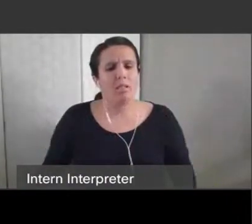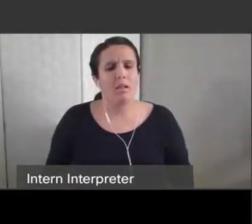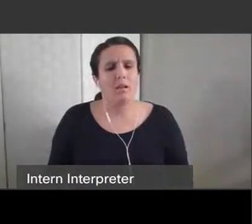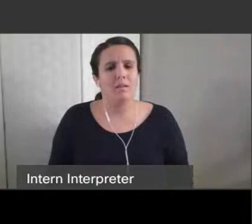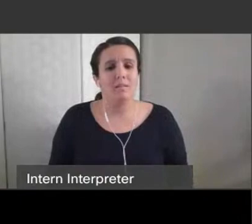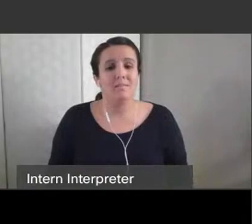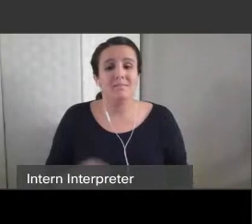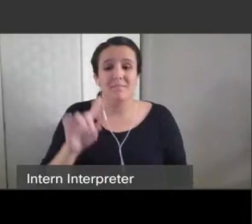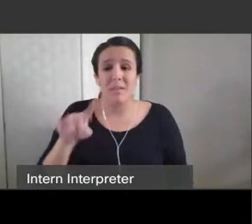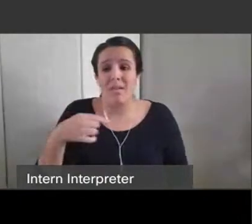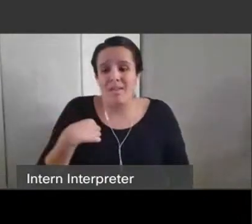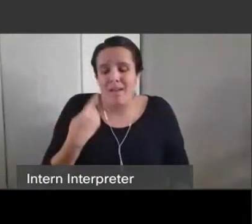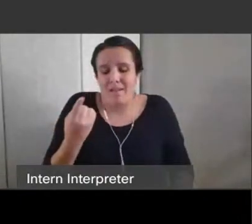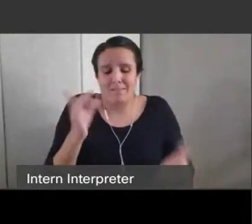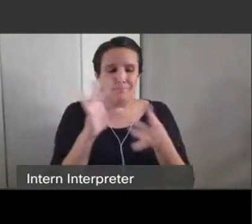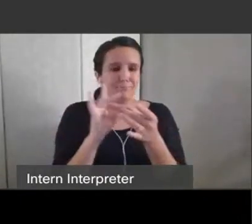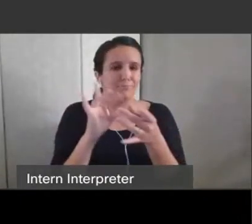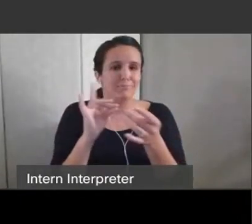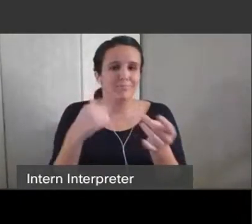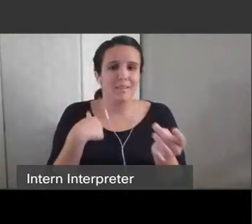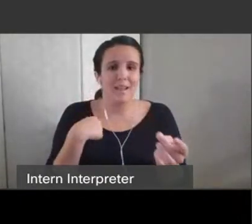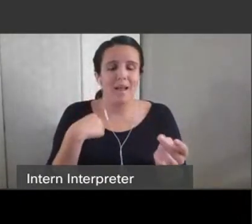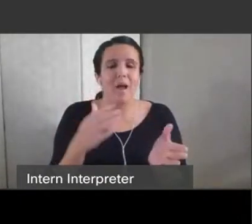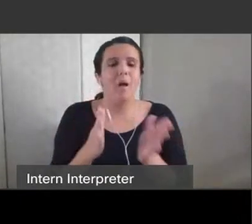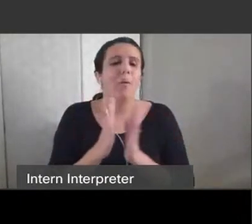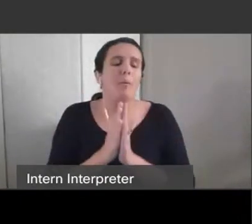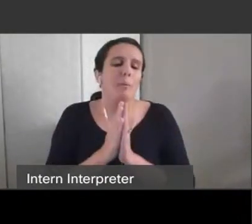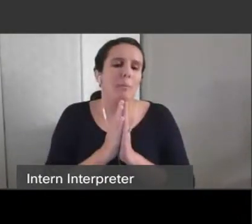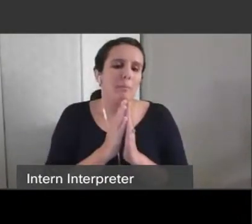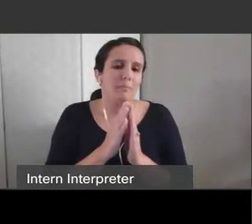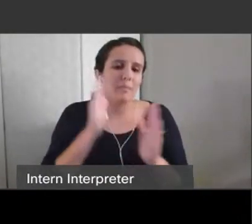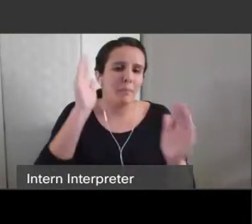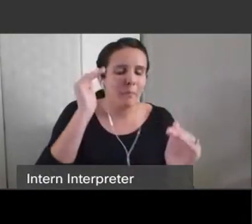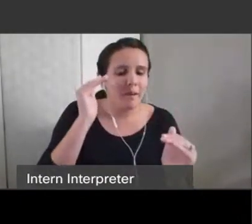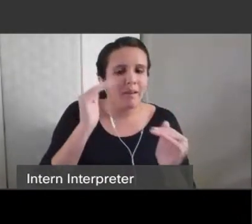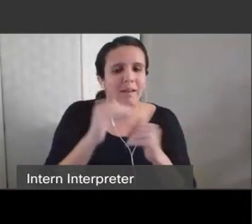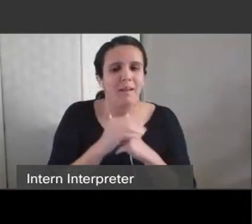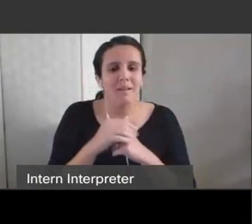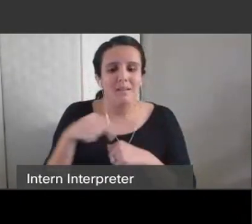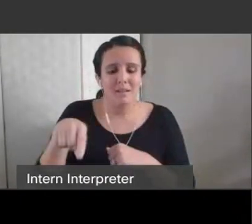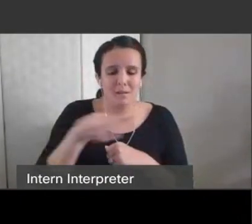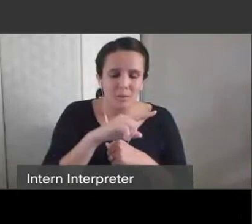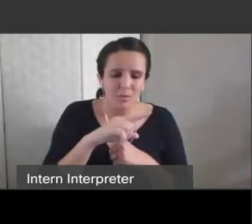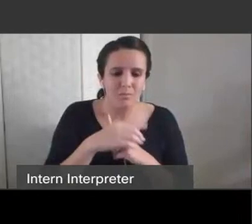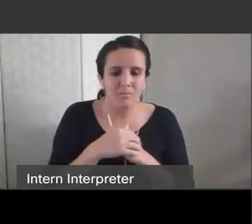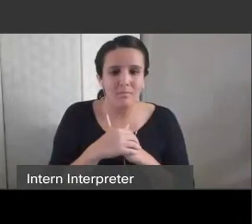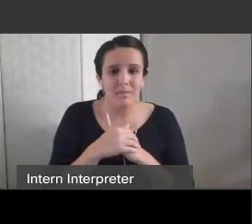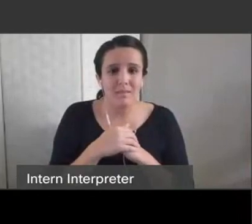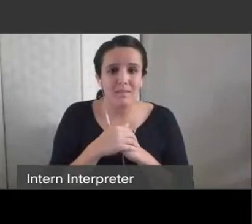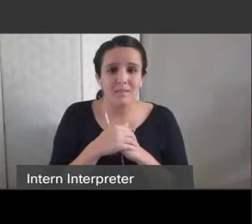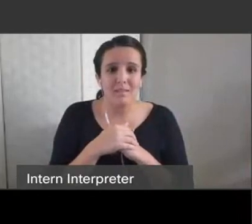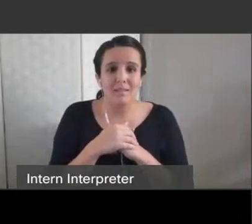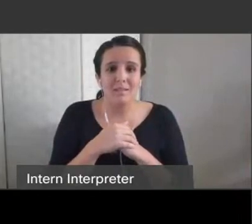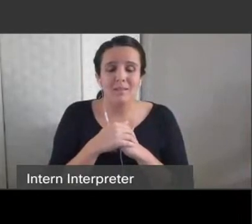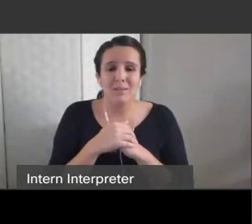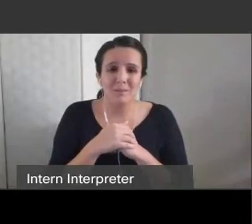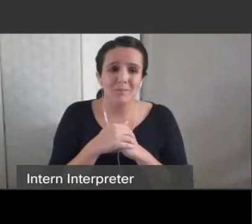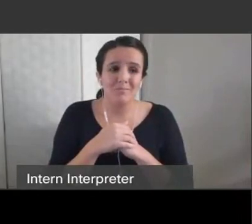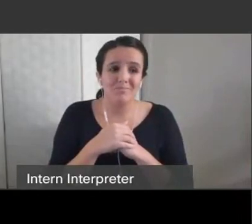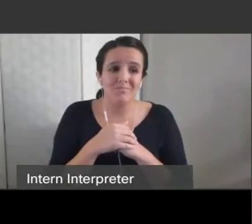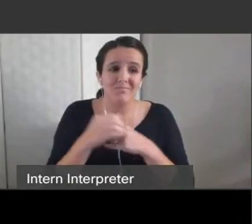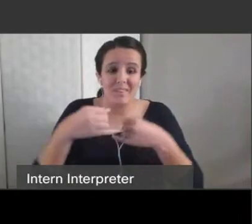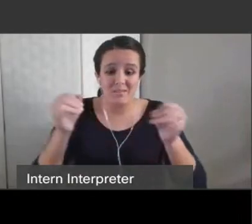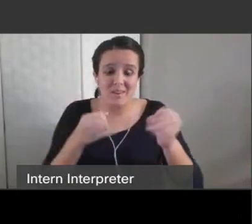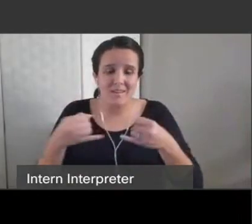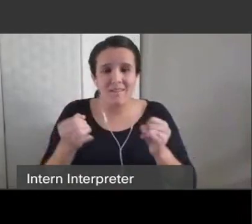The only thing I can say is that I just hope and pray that you guys don't do what everybody say you're going to do.